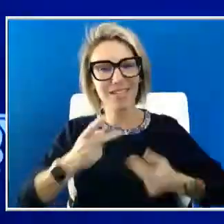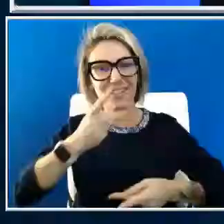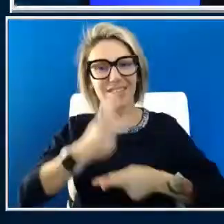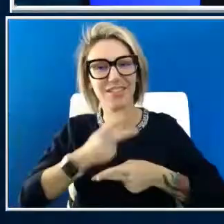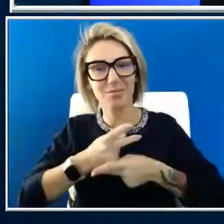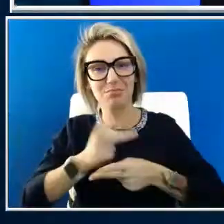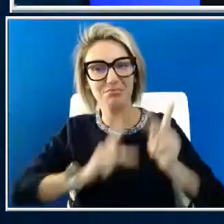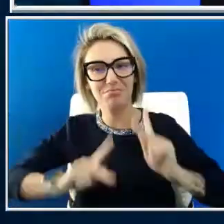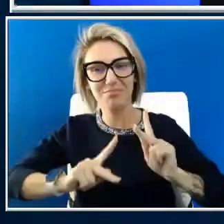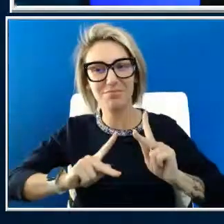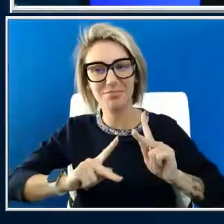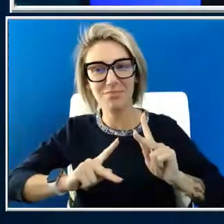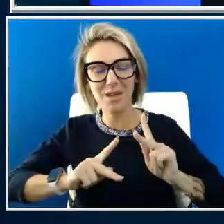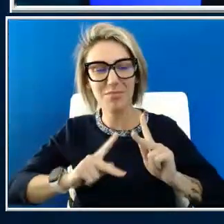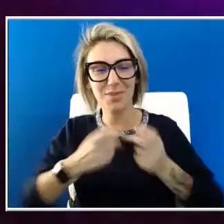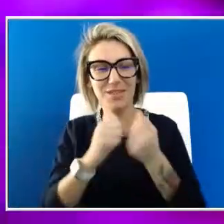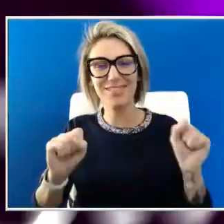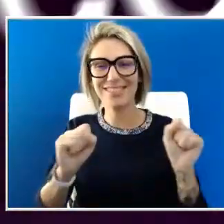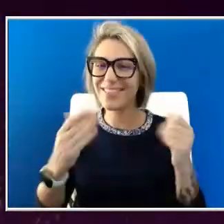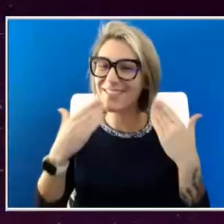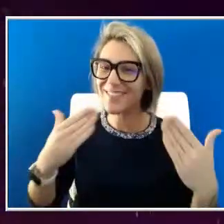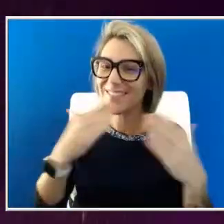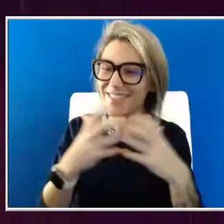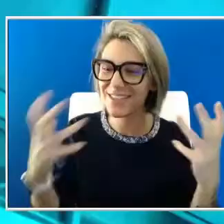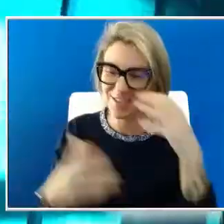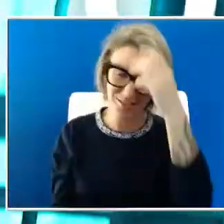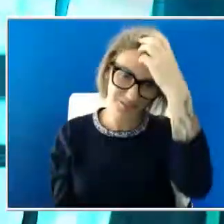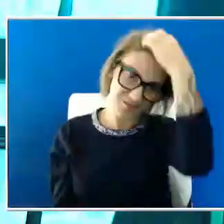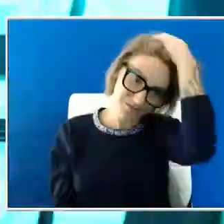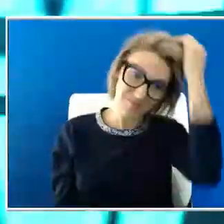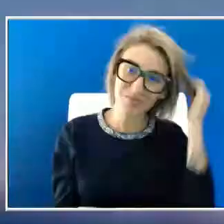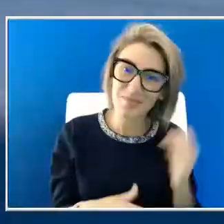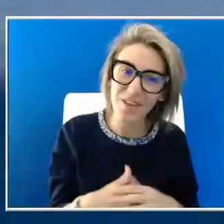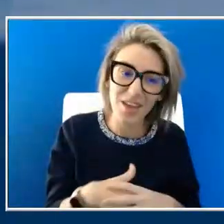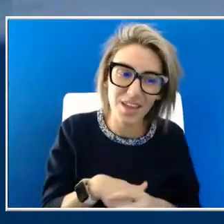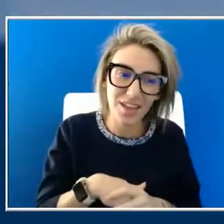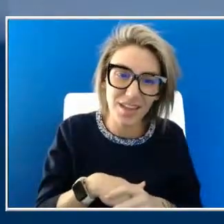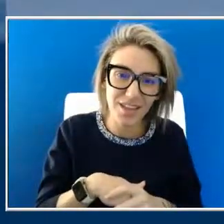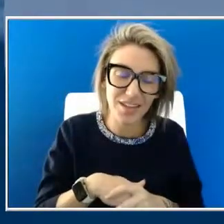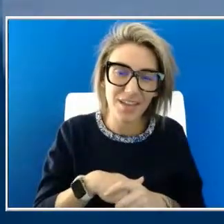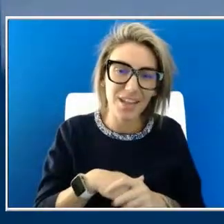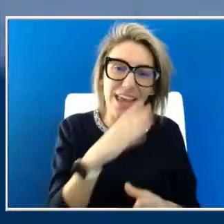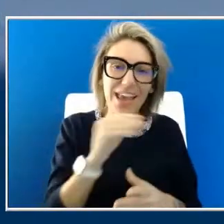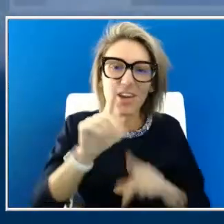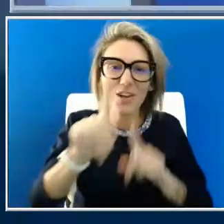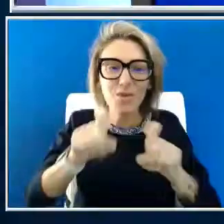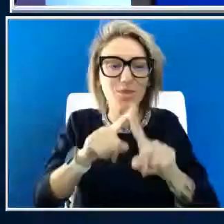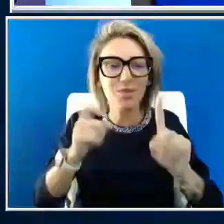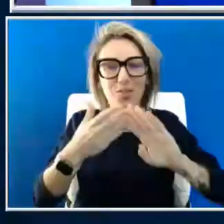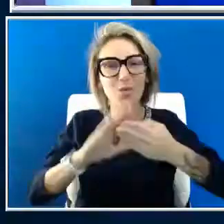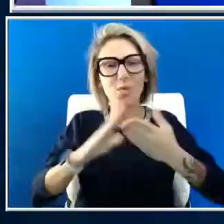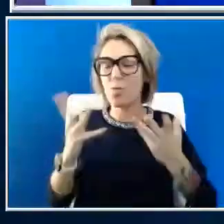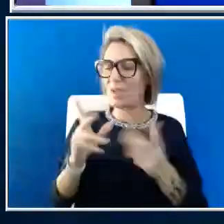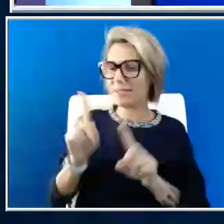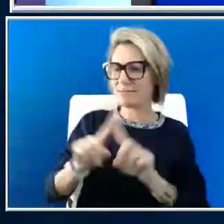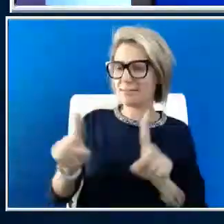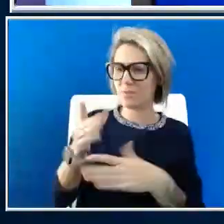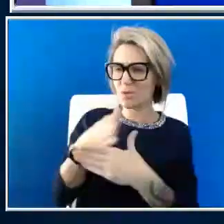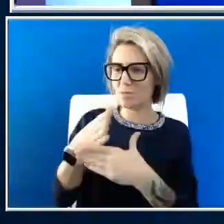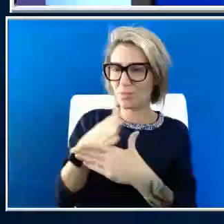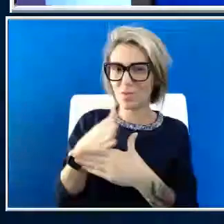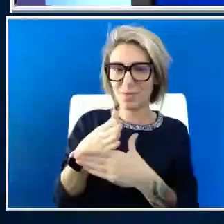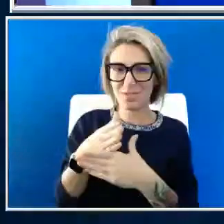All right, Hawk, thanks so much. Let's get to some questions from our viewers on this Monday. Yen wants to know, what's the difference, Dr. Chen, between